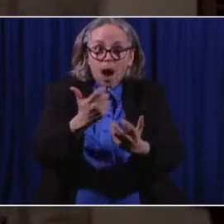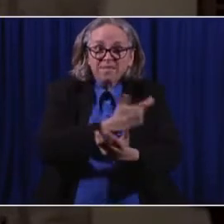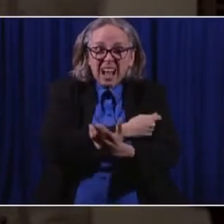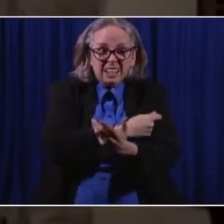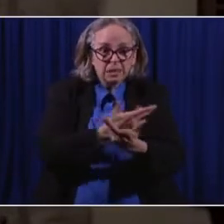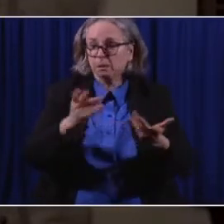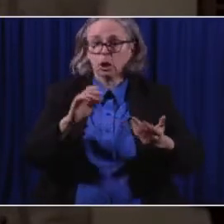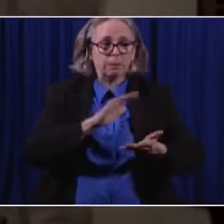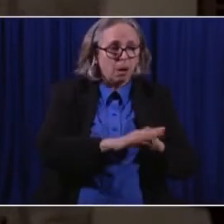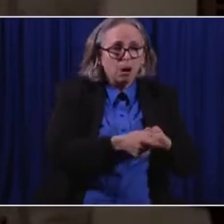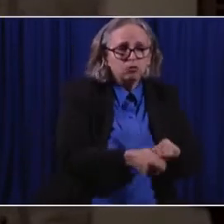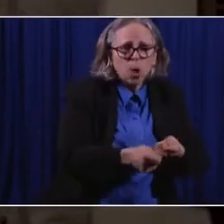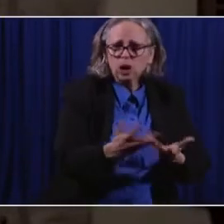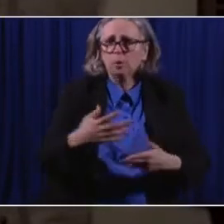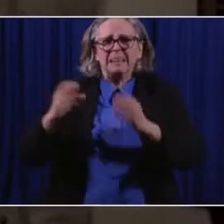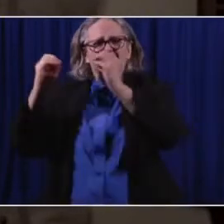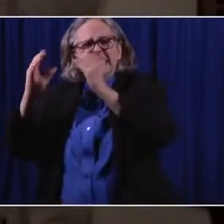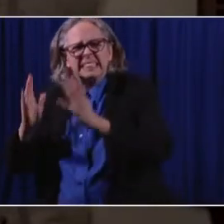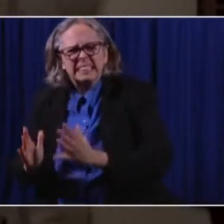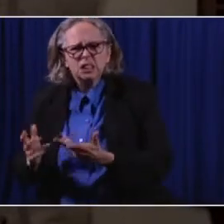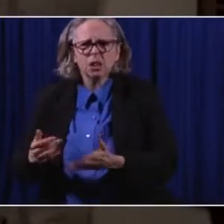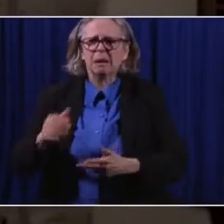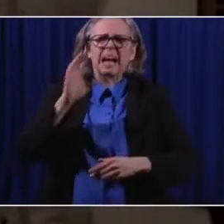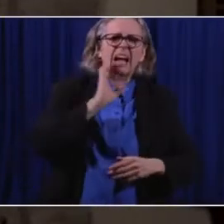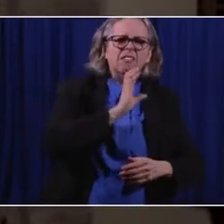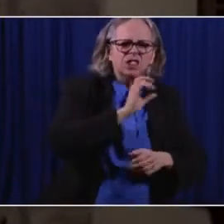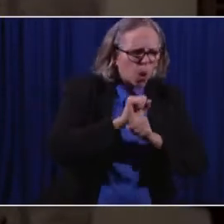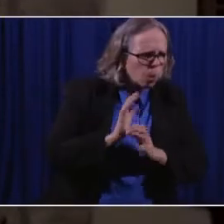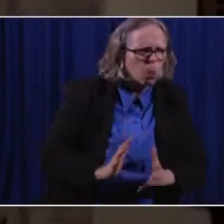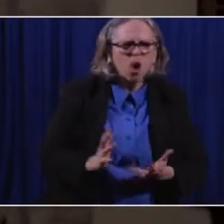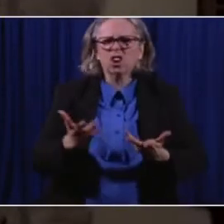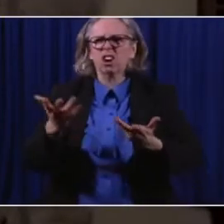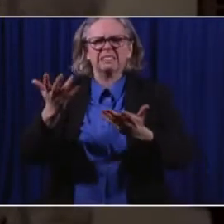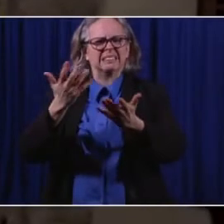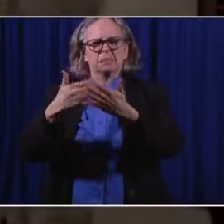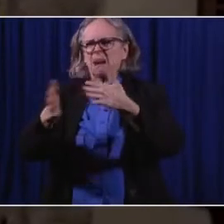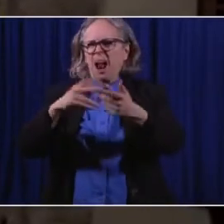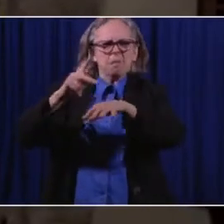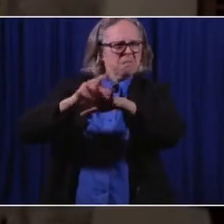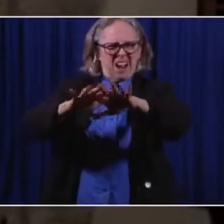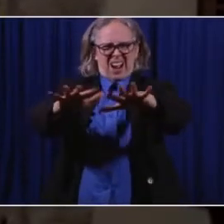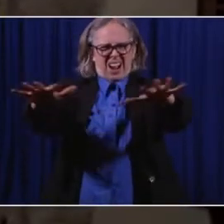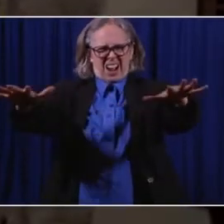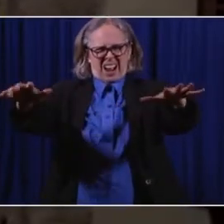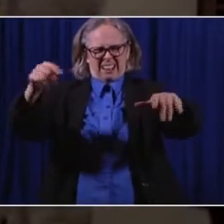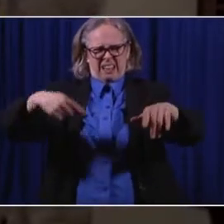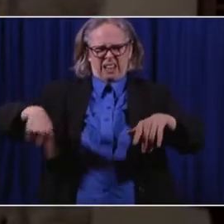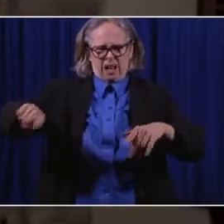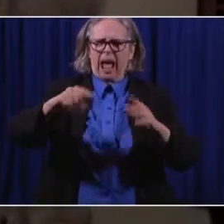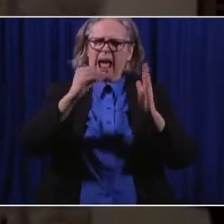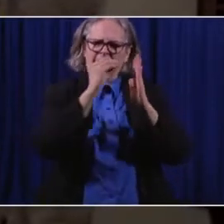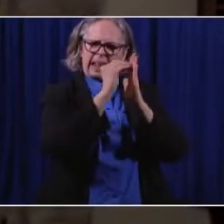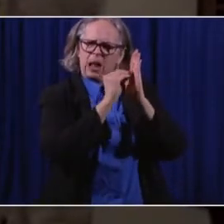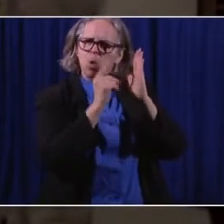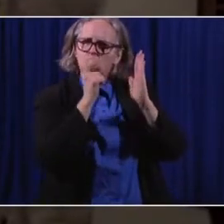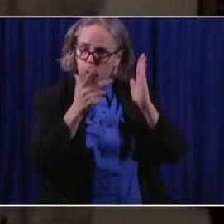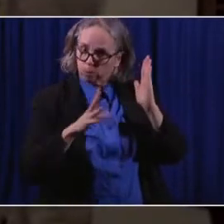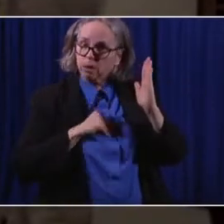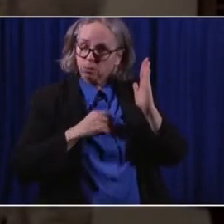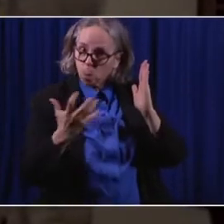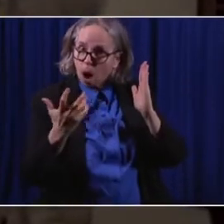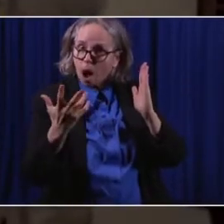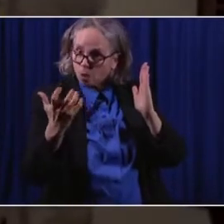it is cooking in the cafeteria, whatever that person does, and they're interfacing with children. We want them to be